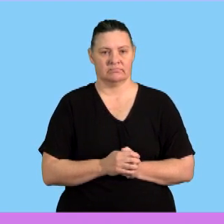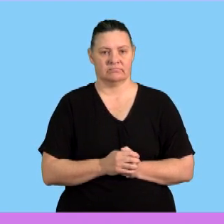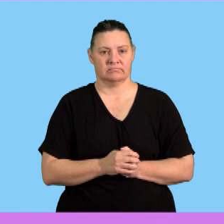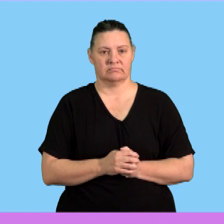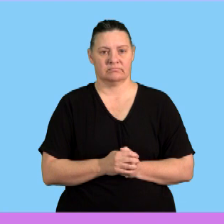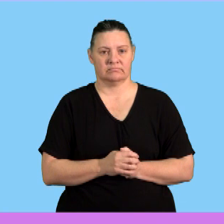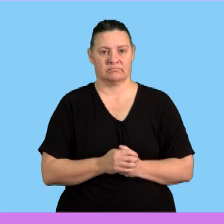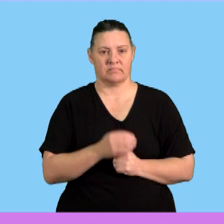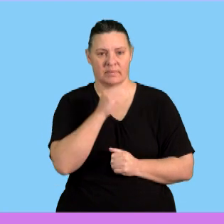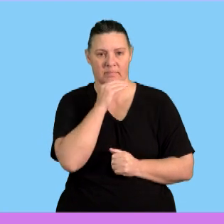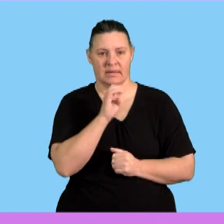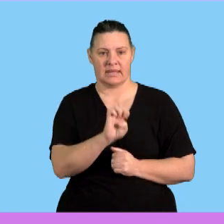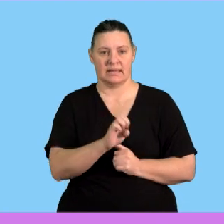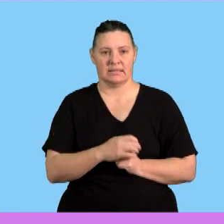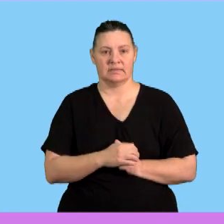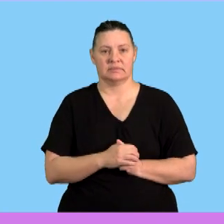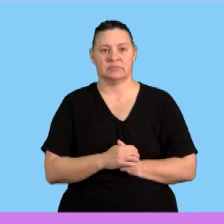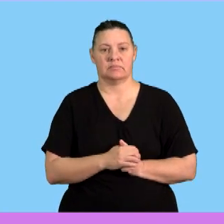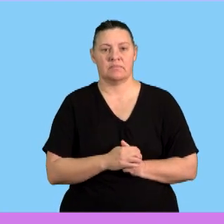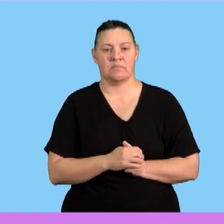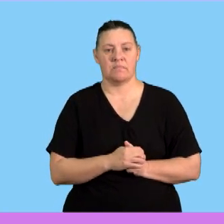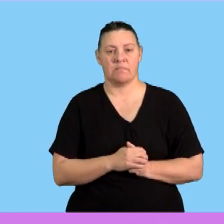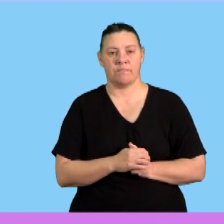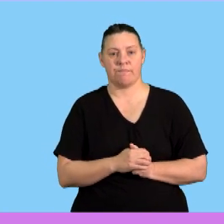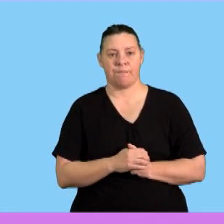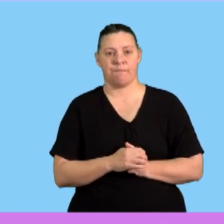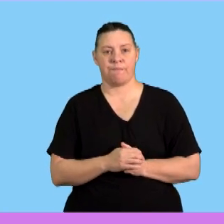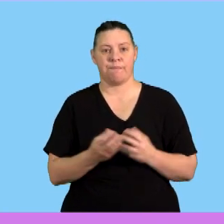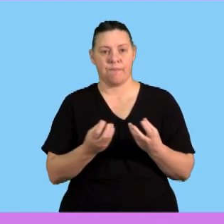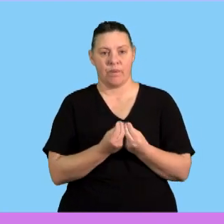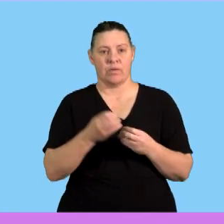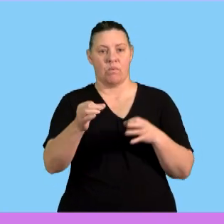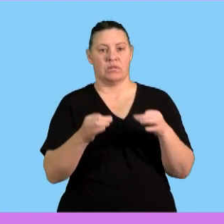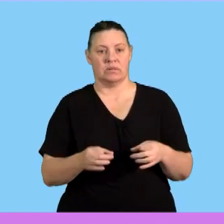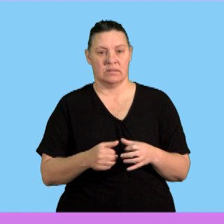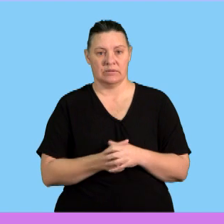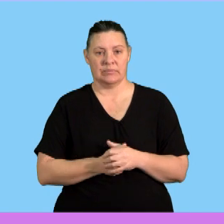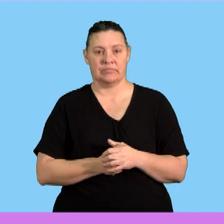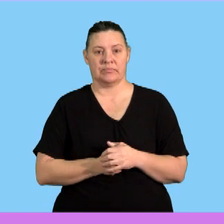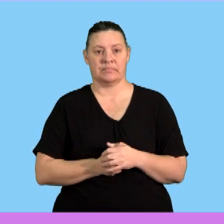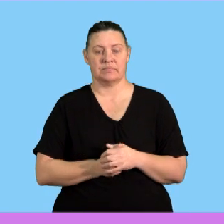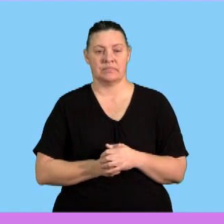connector, which is E, right? With the holes